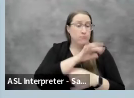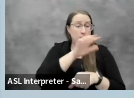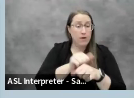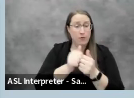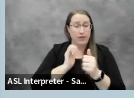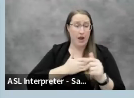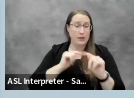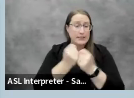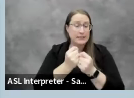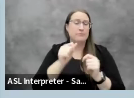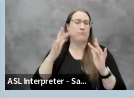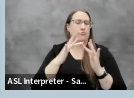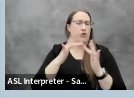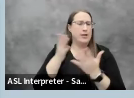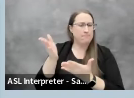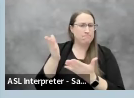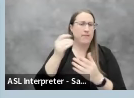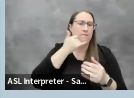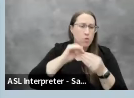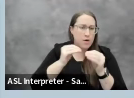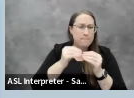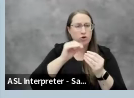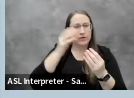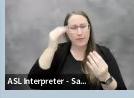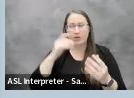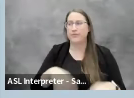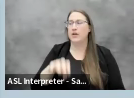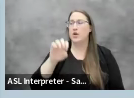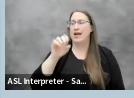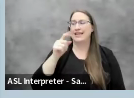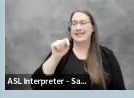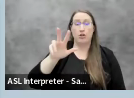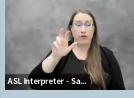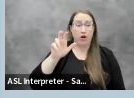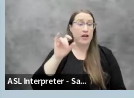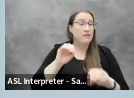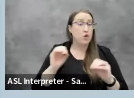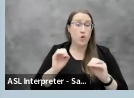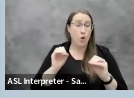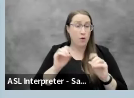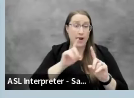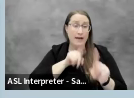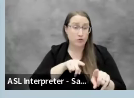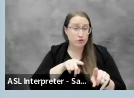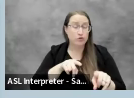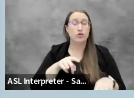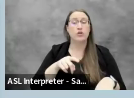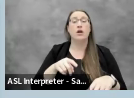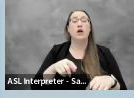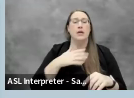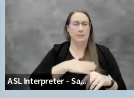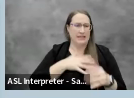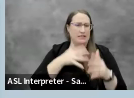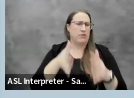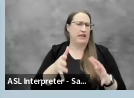team, you can take down our phone number. It's extension 300. If no one answers the phone at the time that you reach out to us, feel free